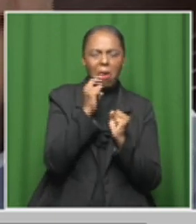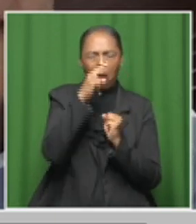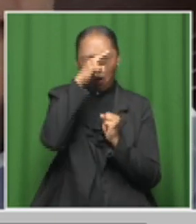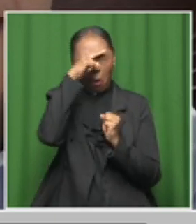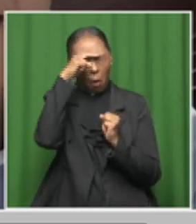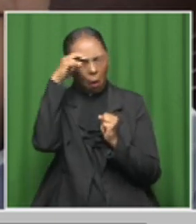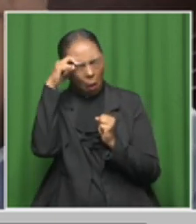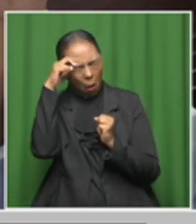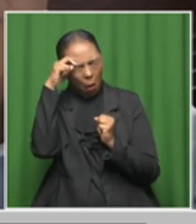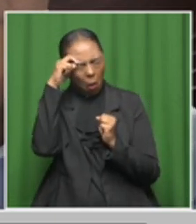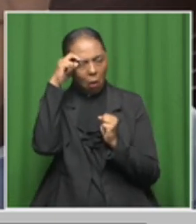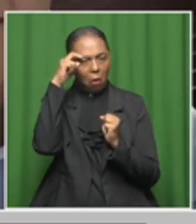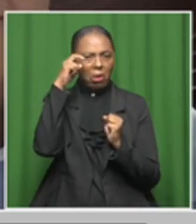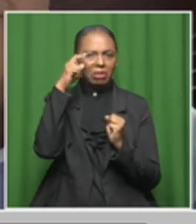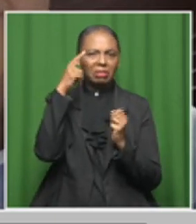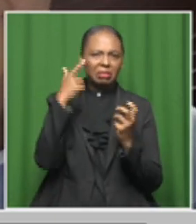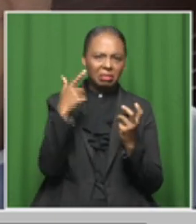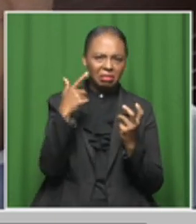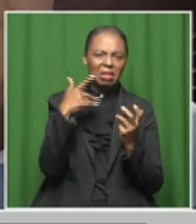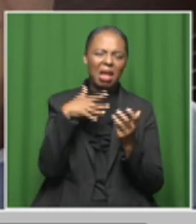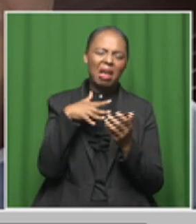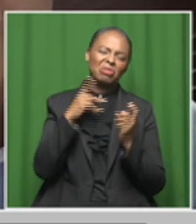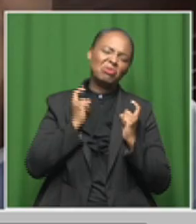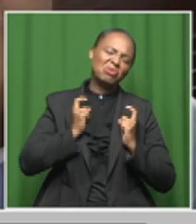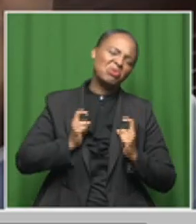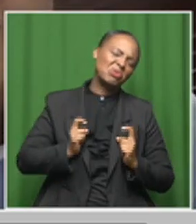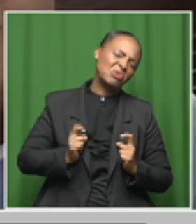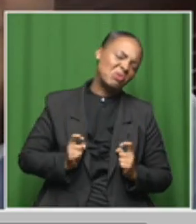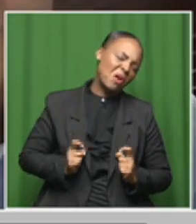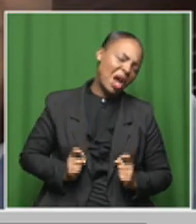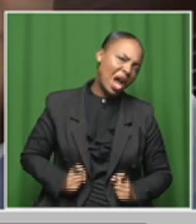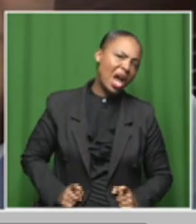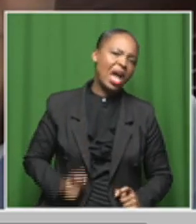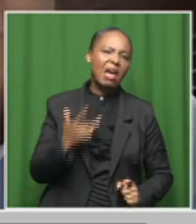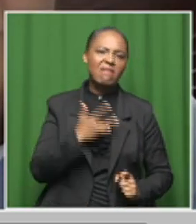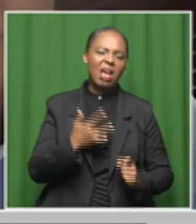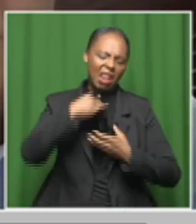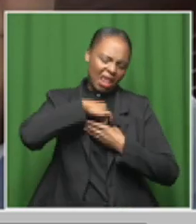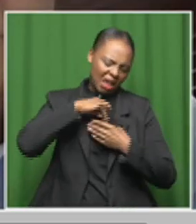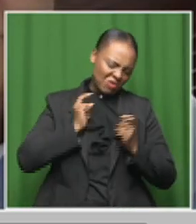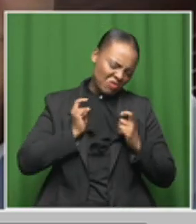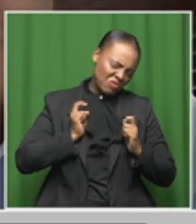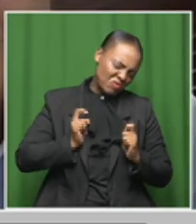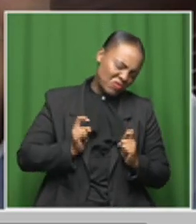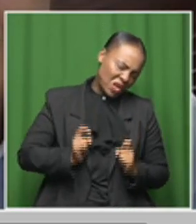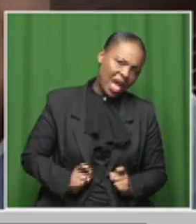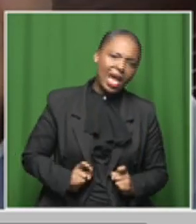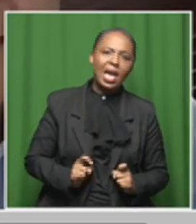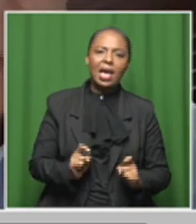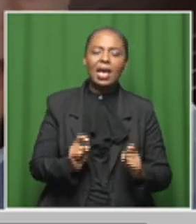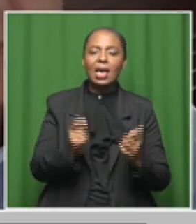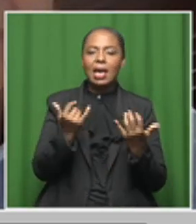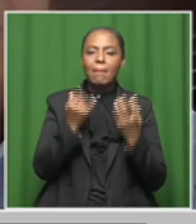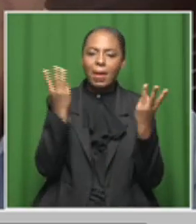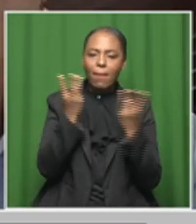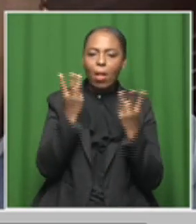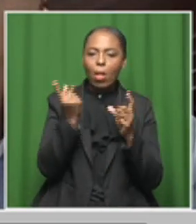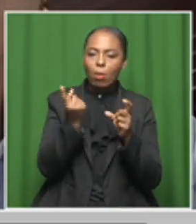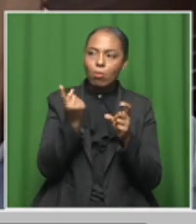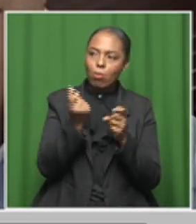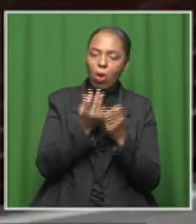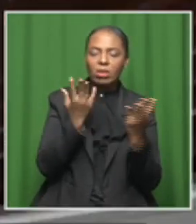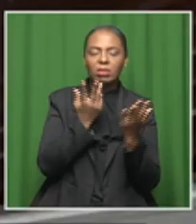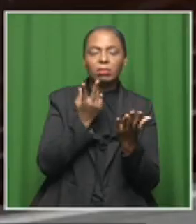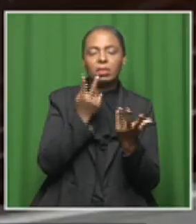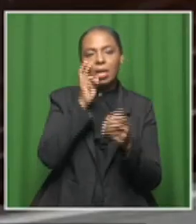pains, fatigue. It really is a sickness and an illness that people, they need to stay at home for a day or